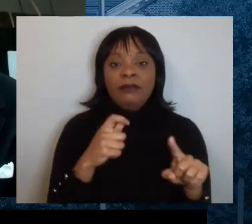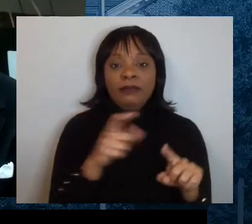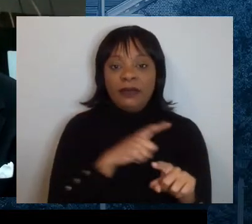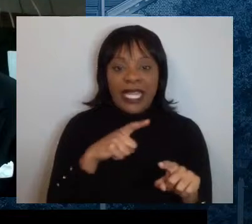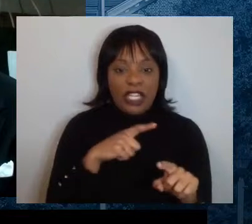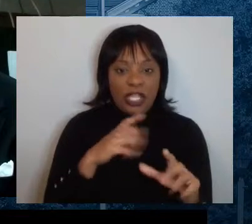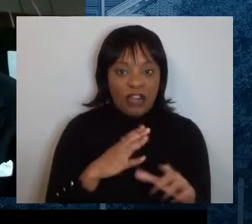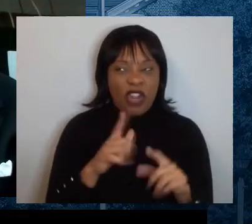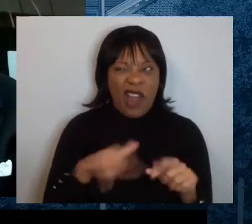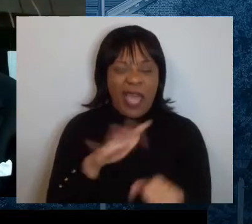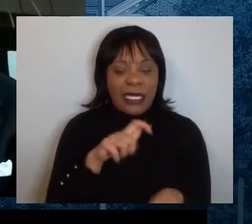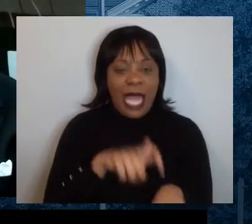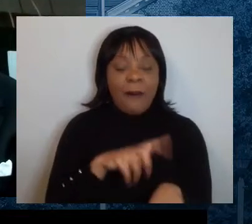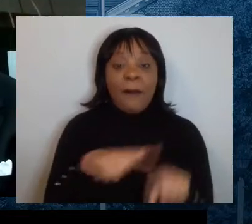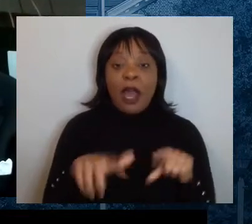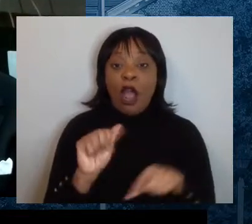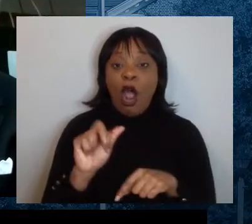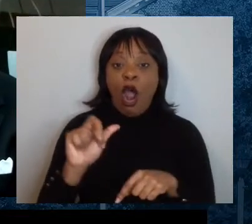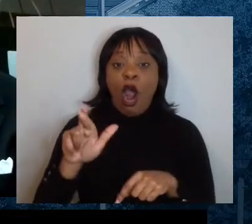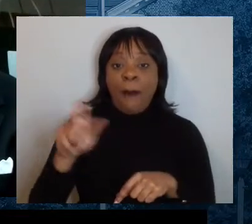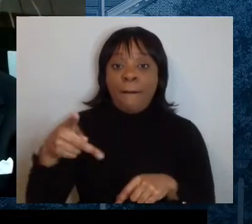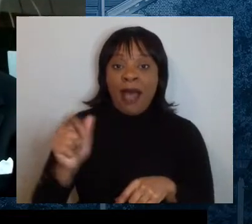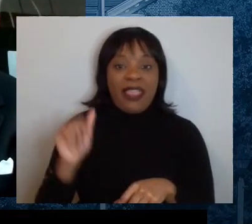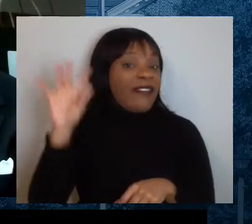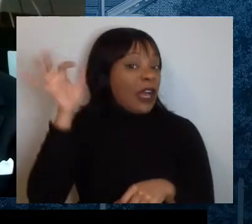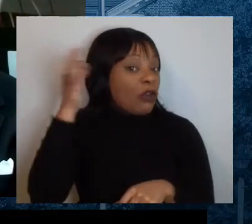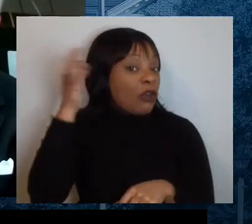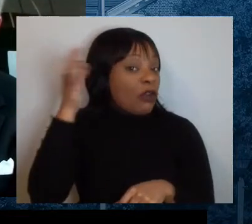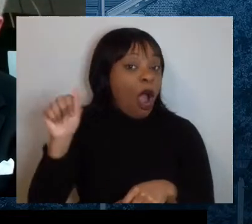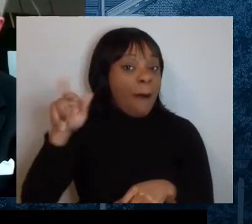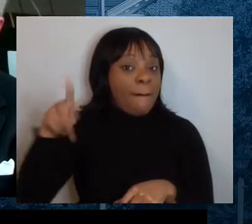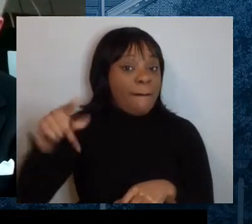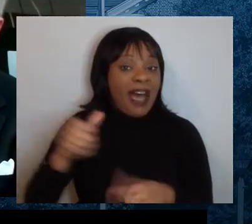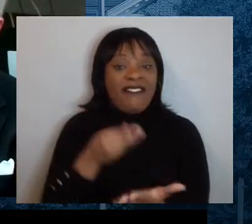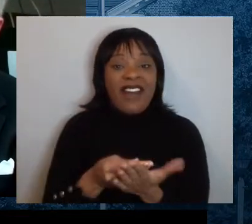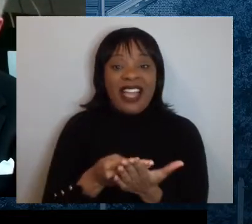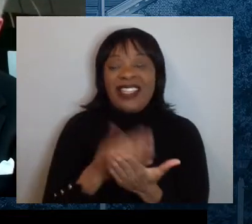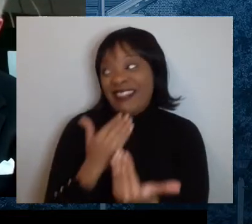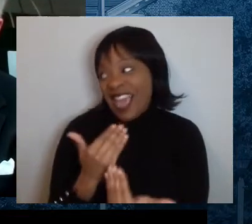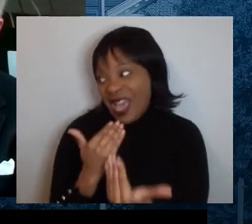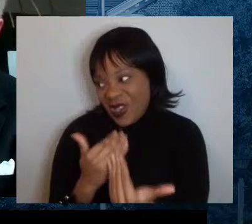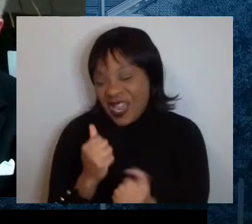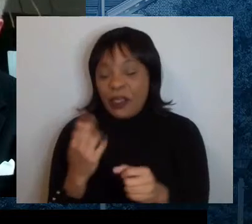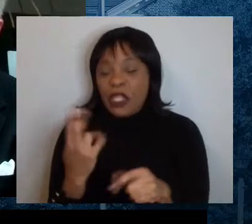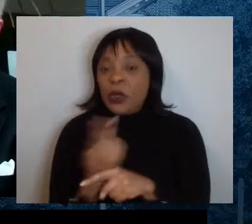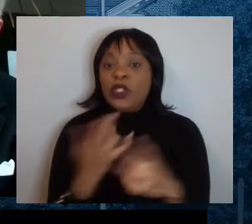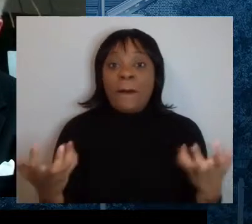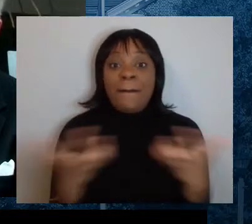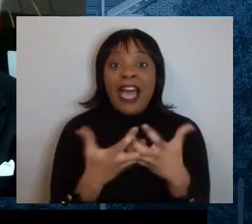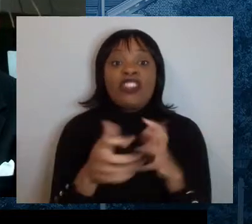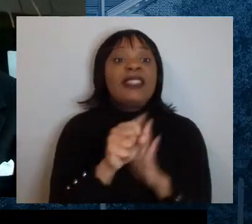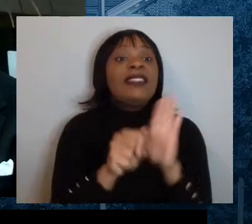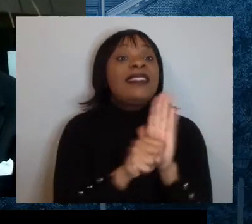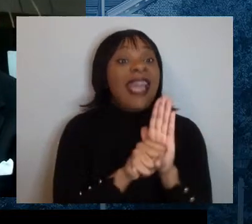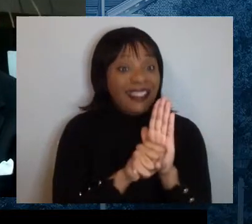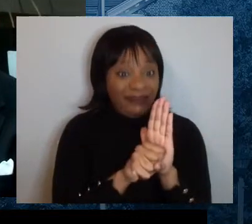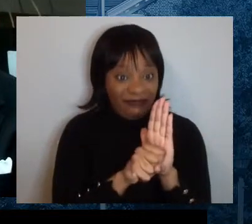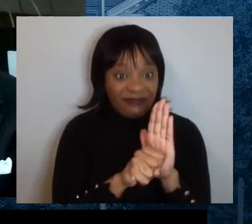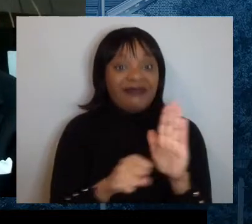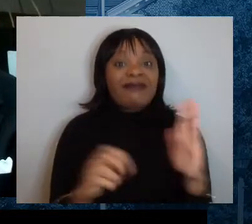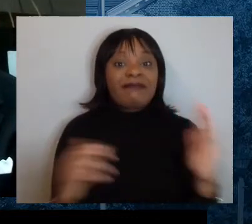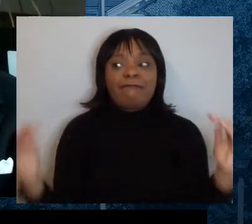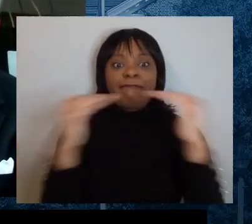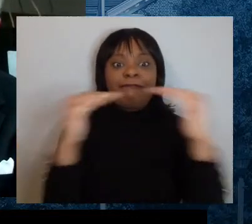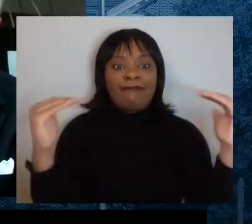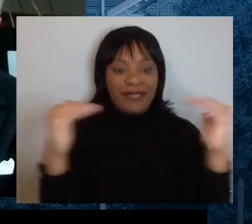But ARPA, the federal ARPA funds, thank you, can be used to match the state funds. And that helps with